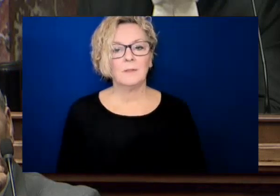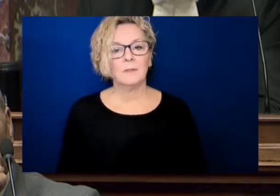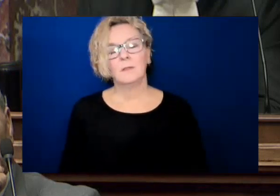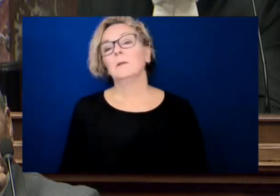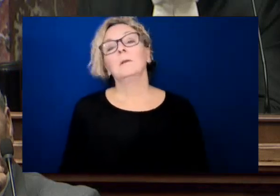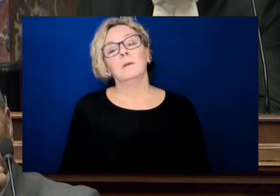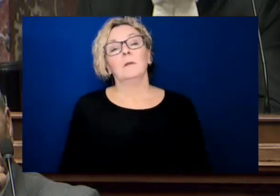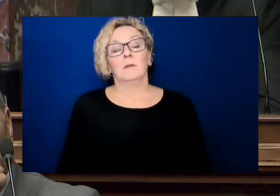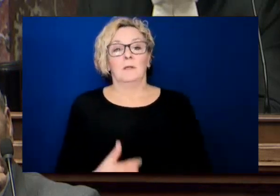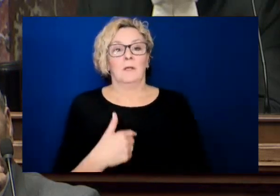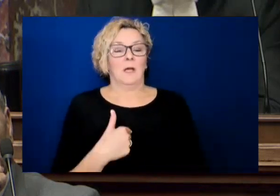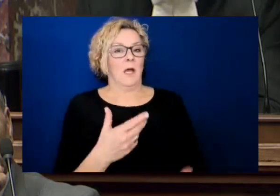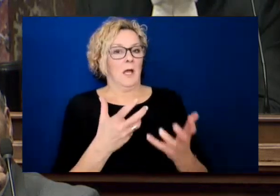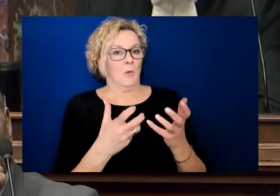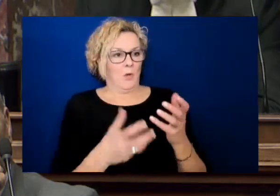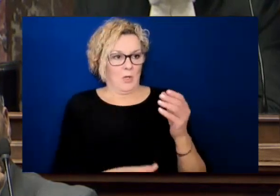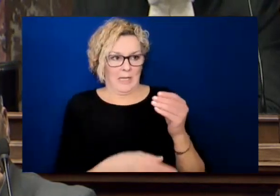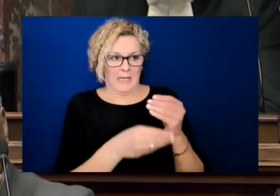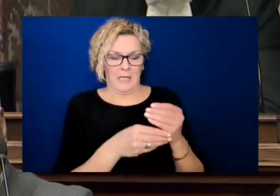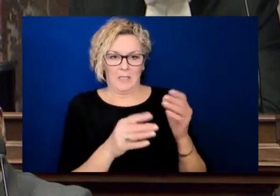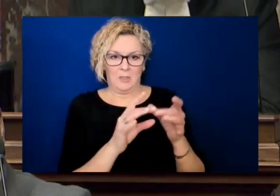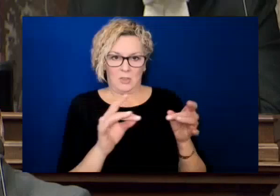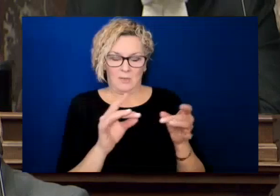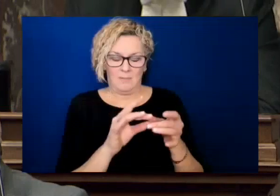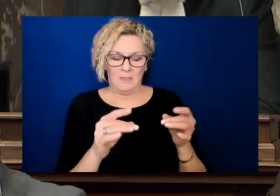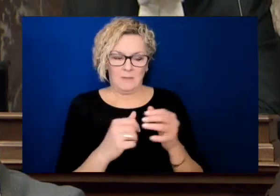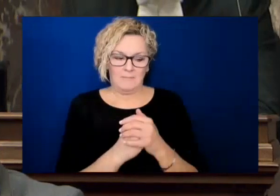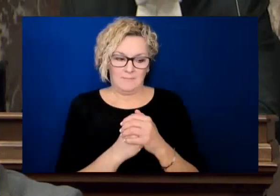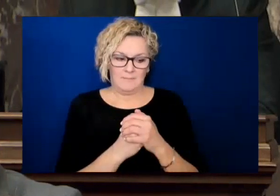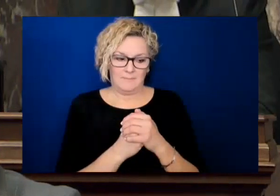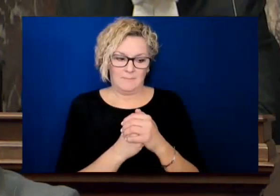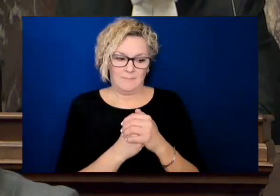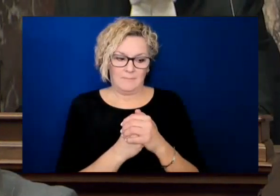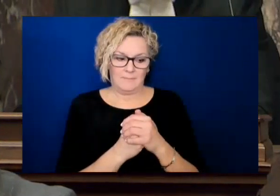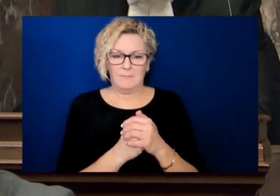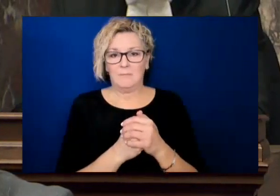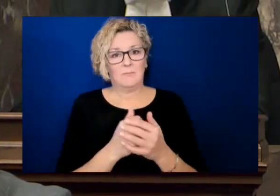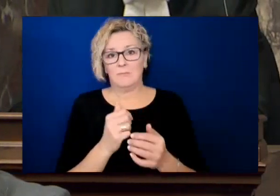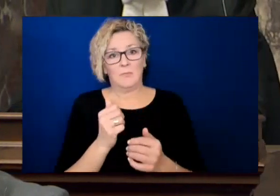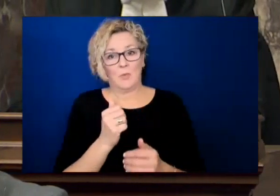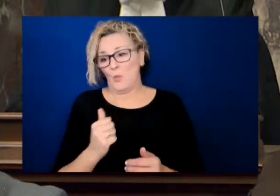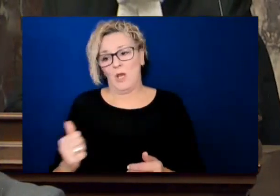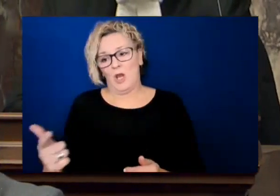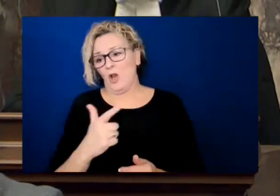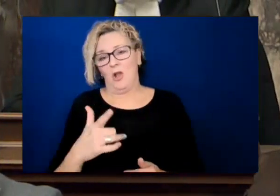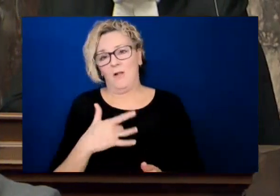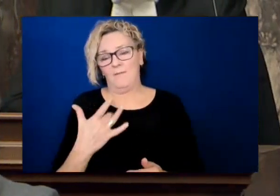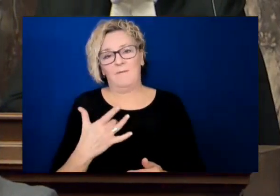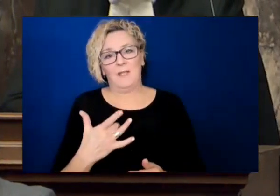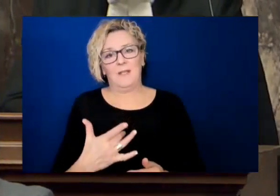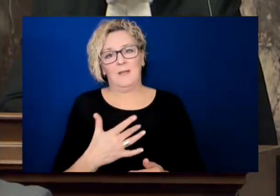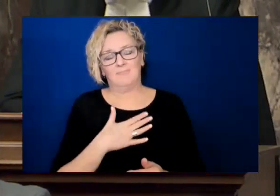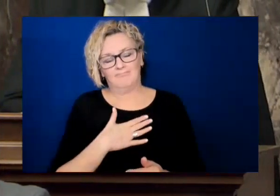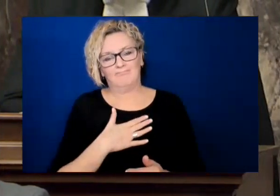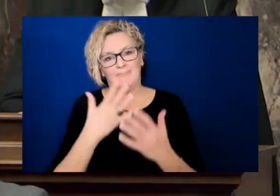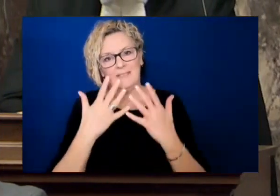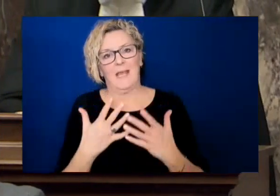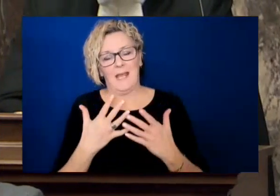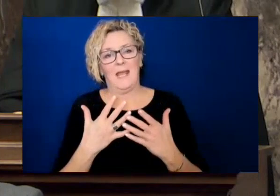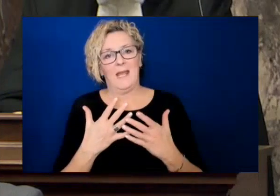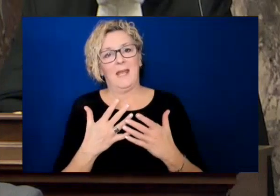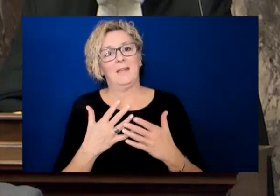how saddened we all are that the MLA for Coquitlam-Millardville made the decision yesterday to